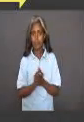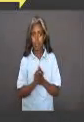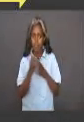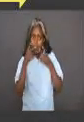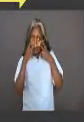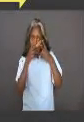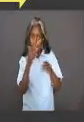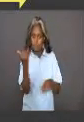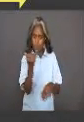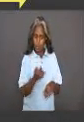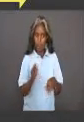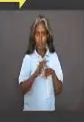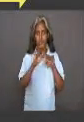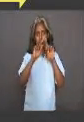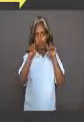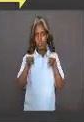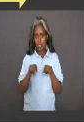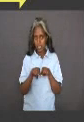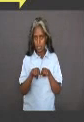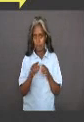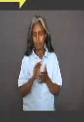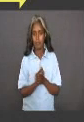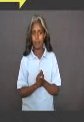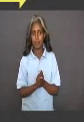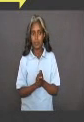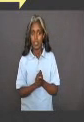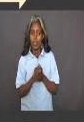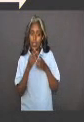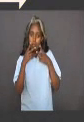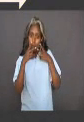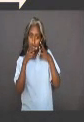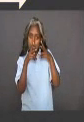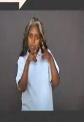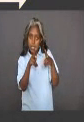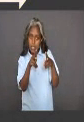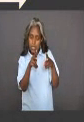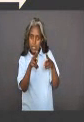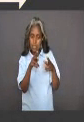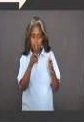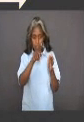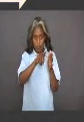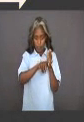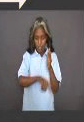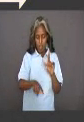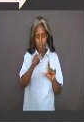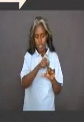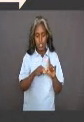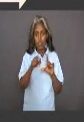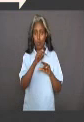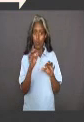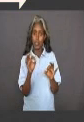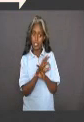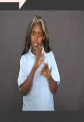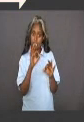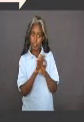Look at the image on your screen. You will see that the values of the trigonometric